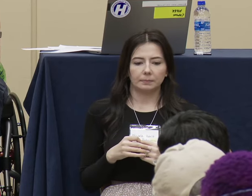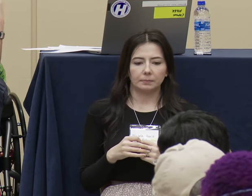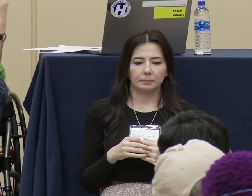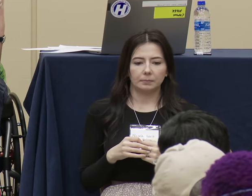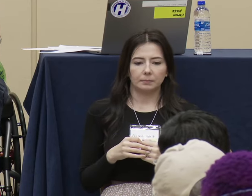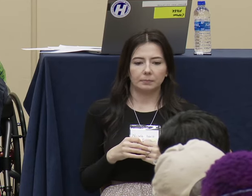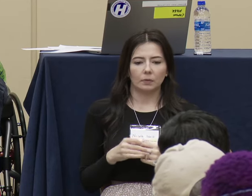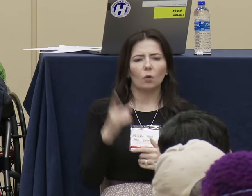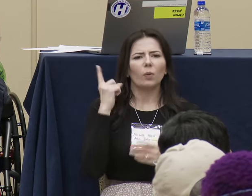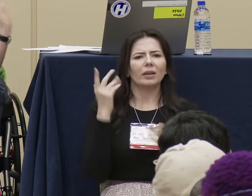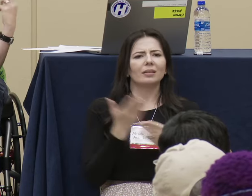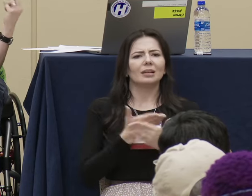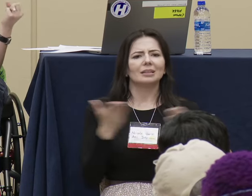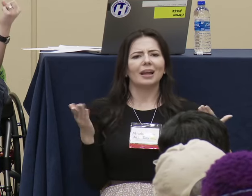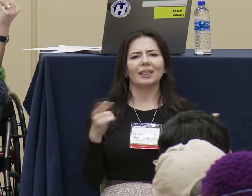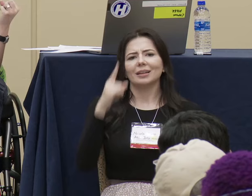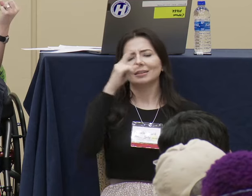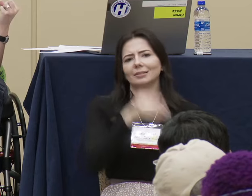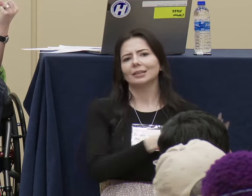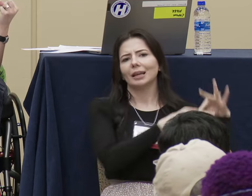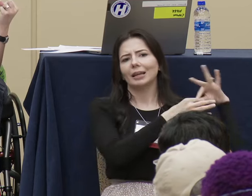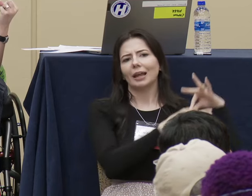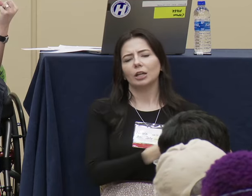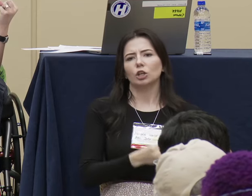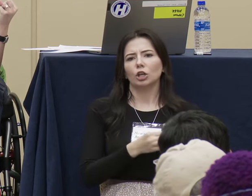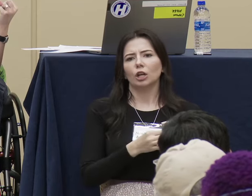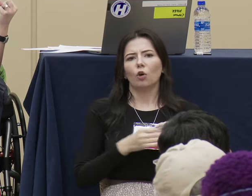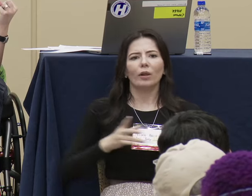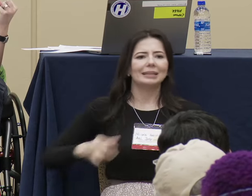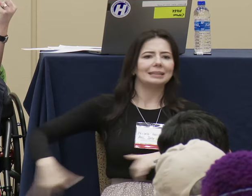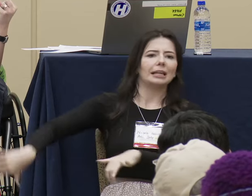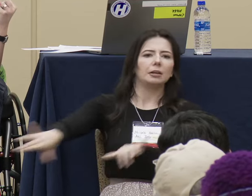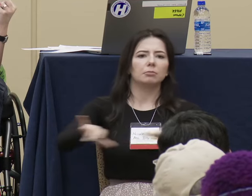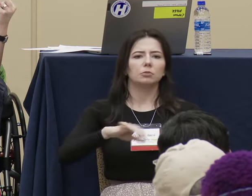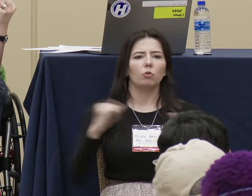one of the things that I think is connected to a lot of the questions is about